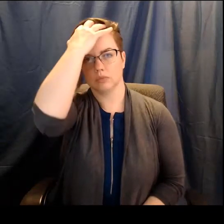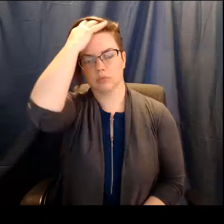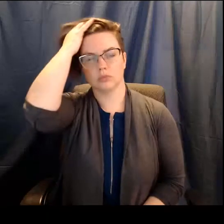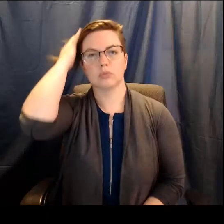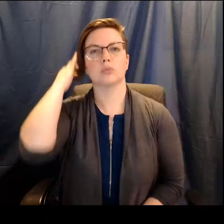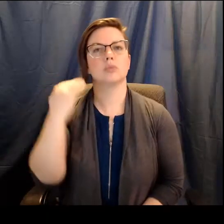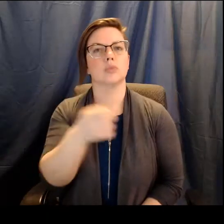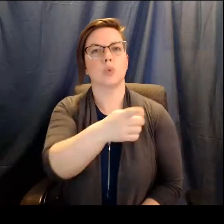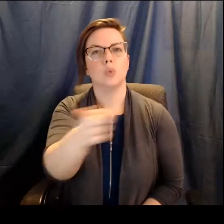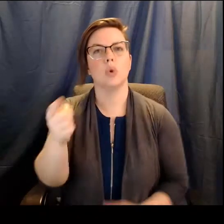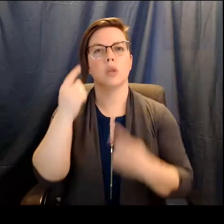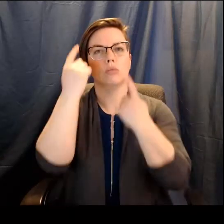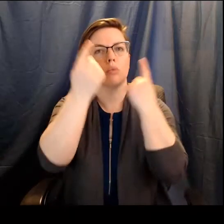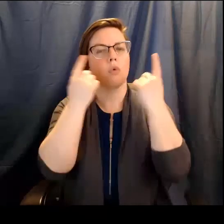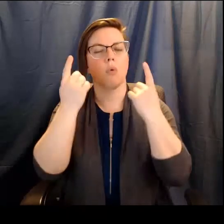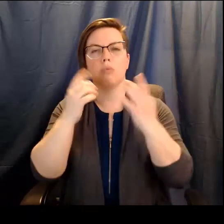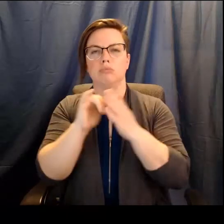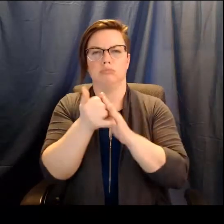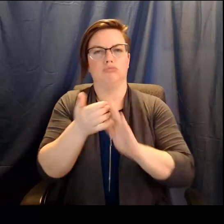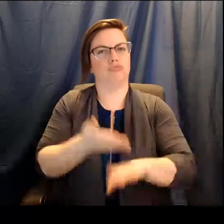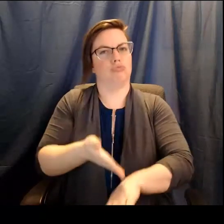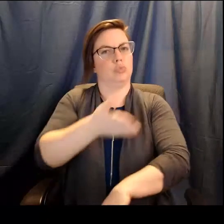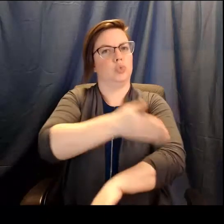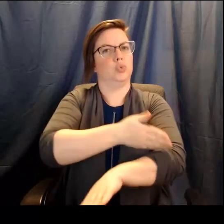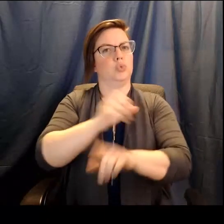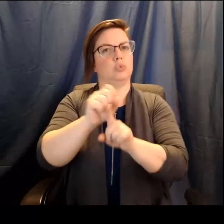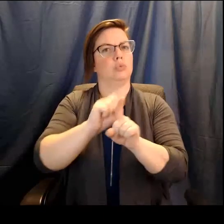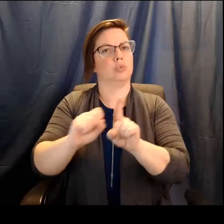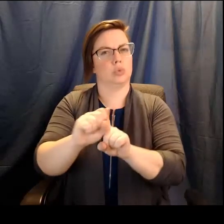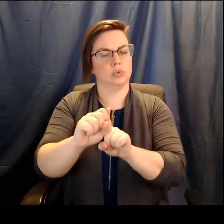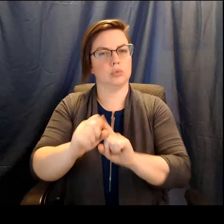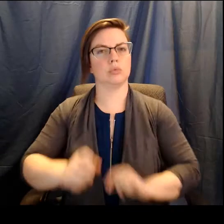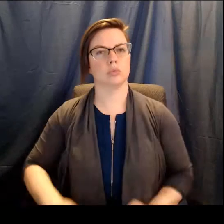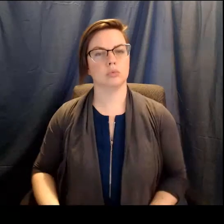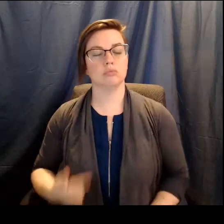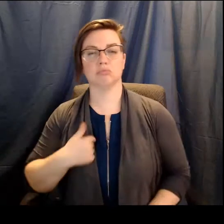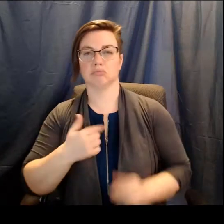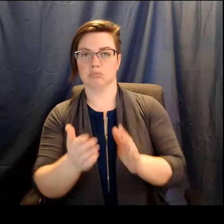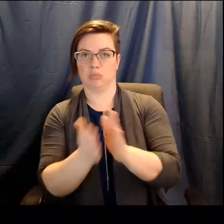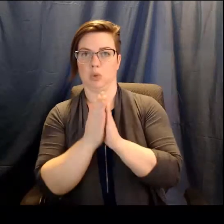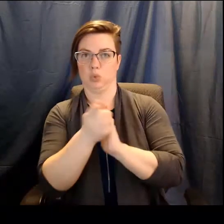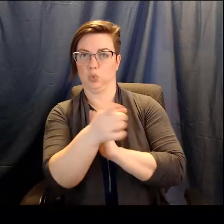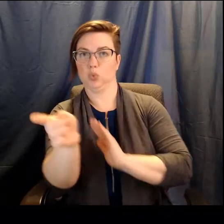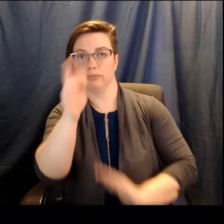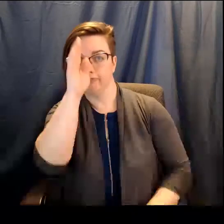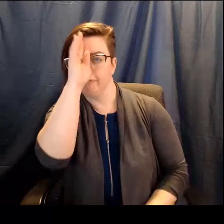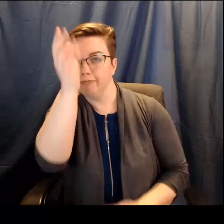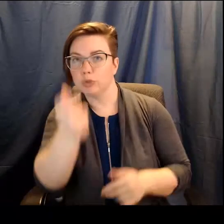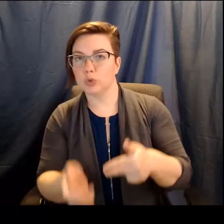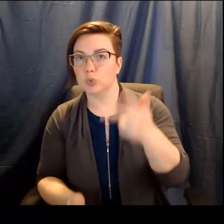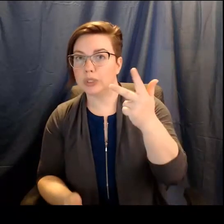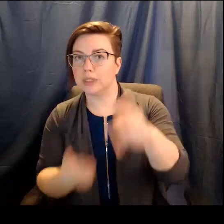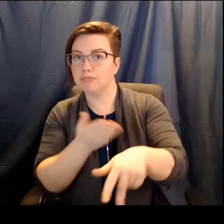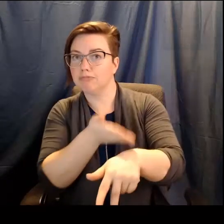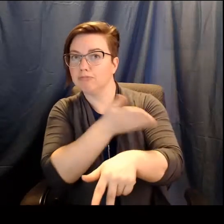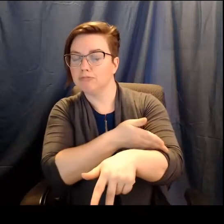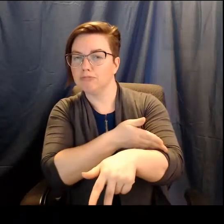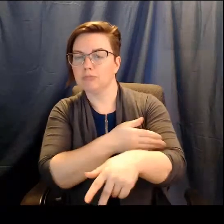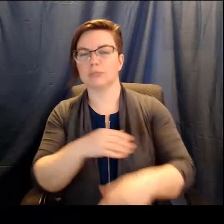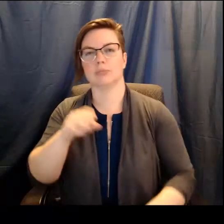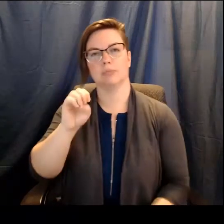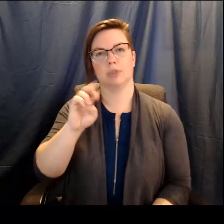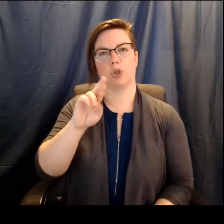of improvements that you might make to make this situation better. I asked you to do 3. I'm not going to use the